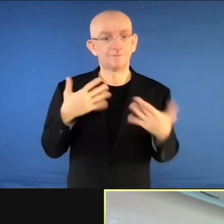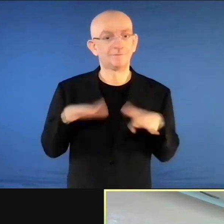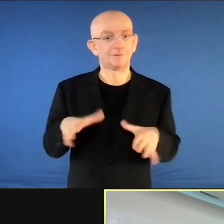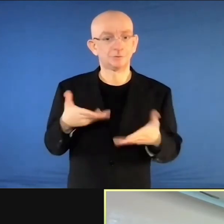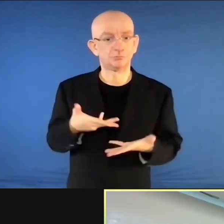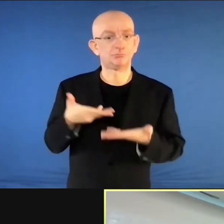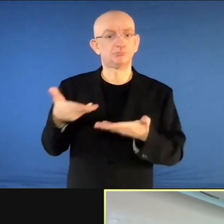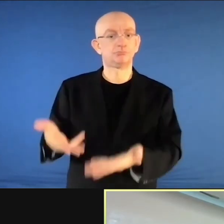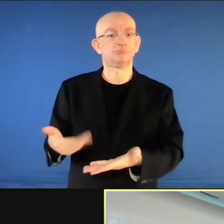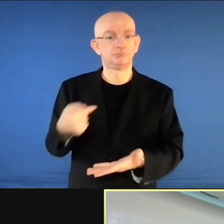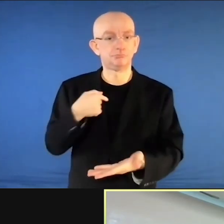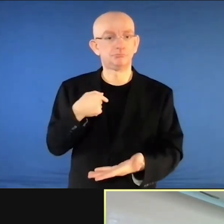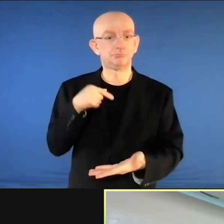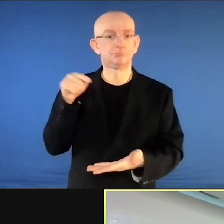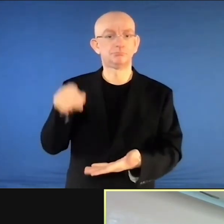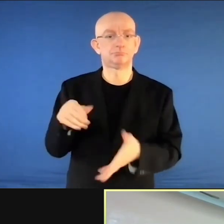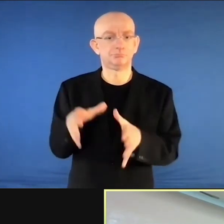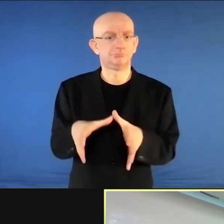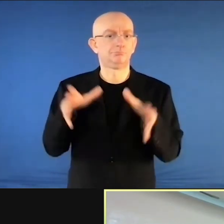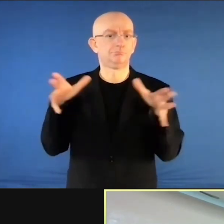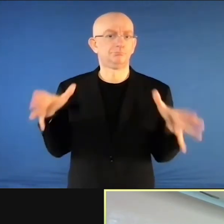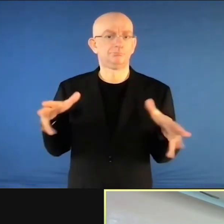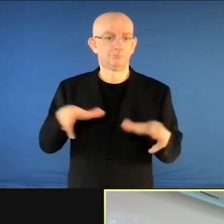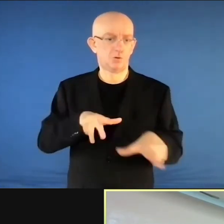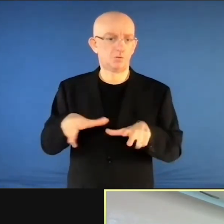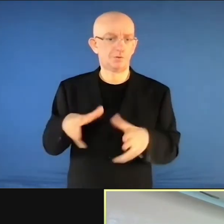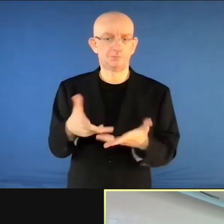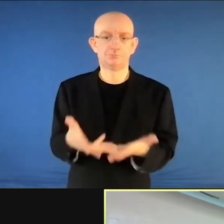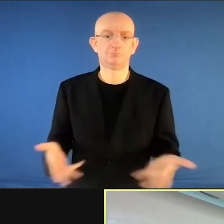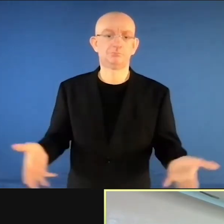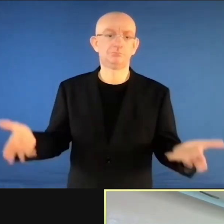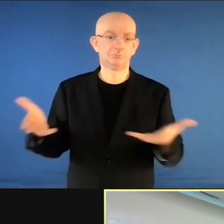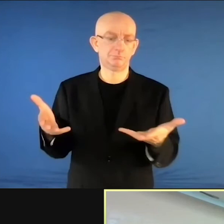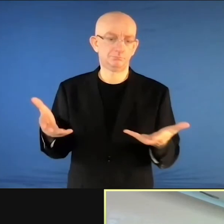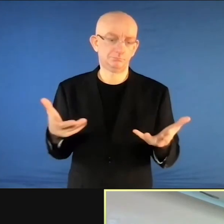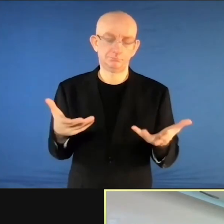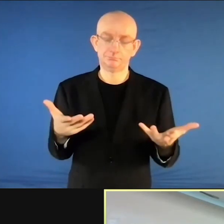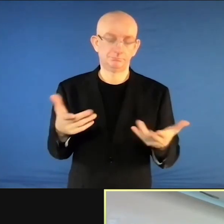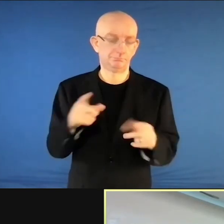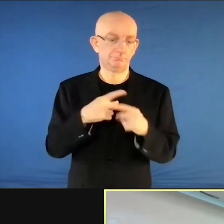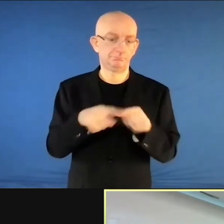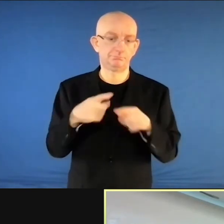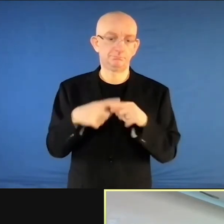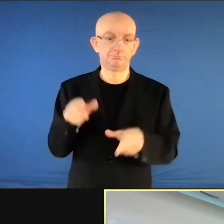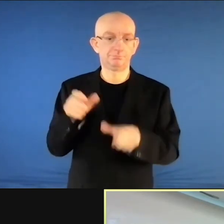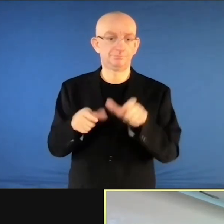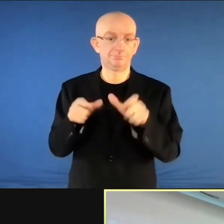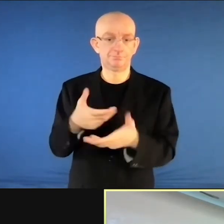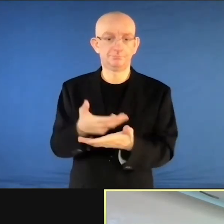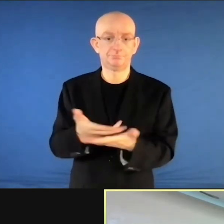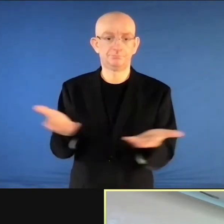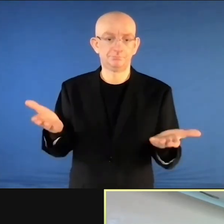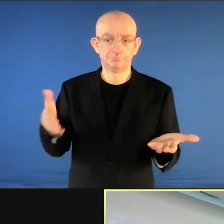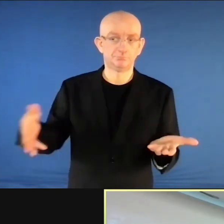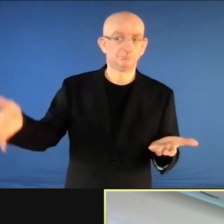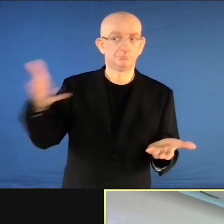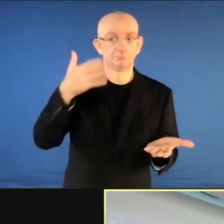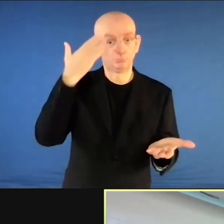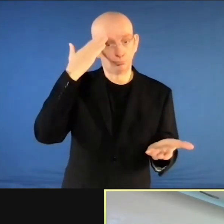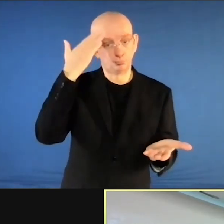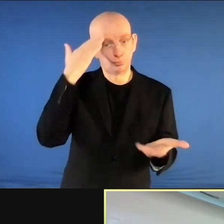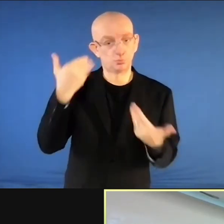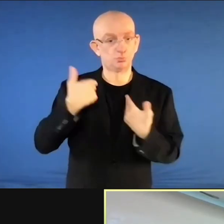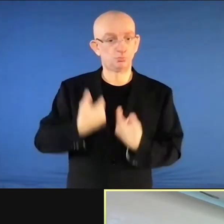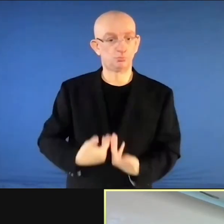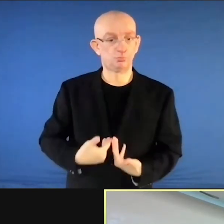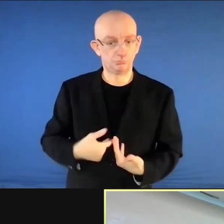probably people know School at Risk, and I was invited to join the boards of this organization. So